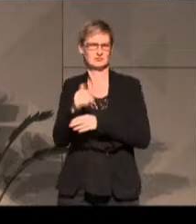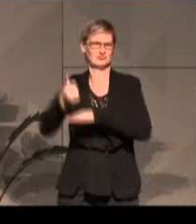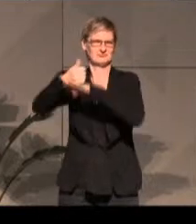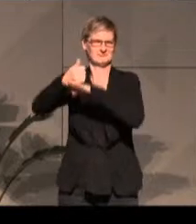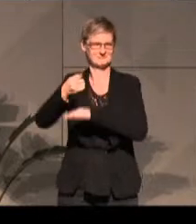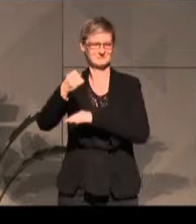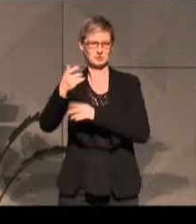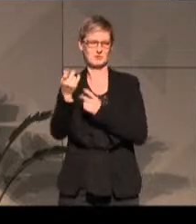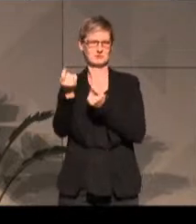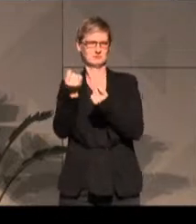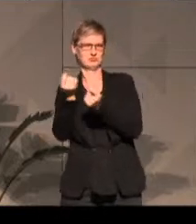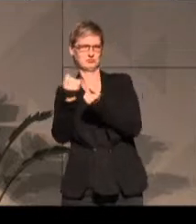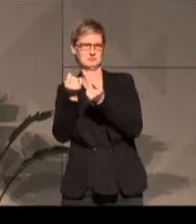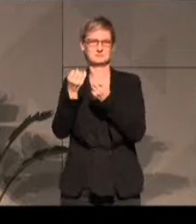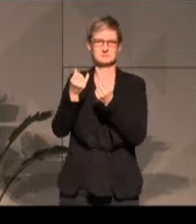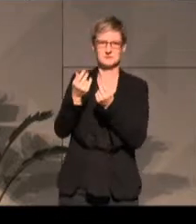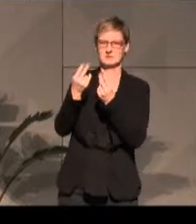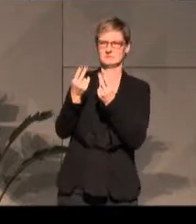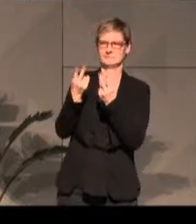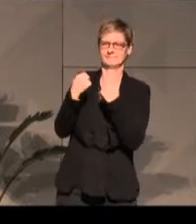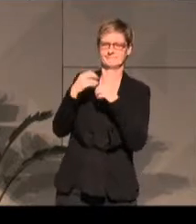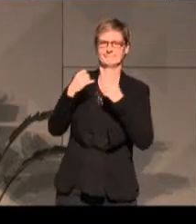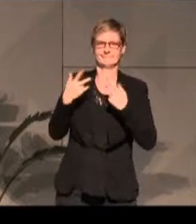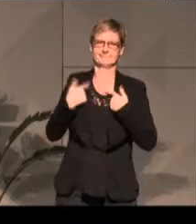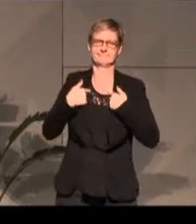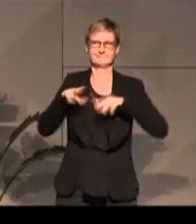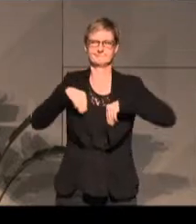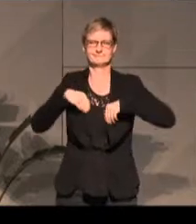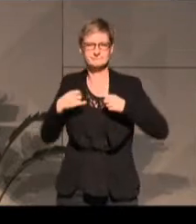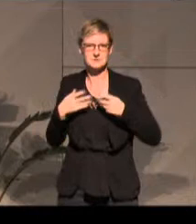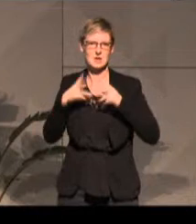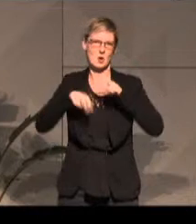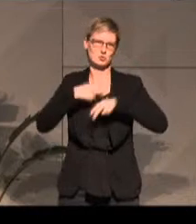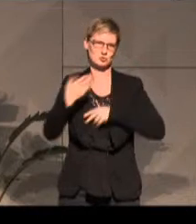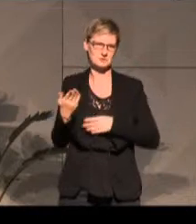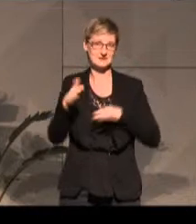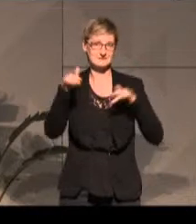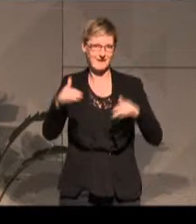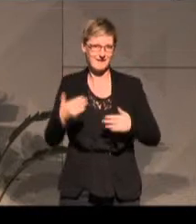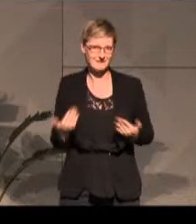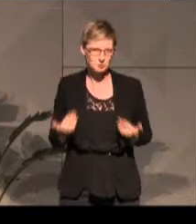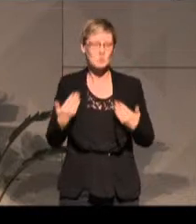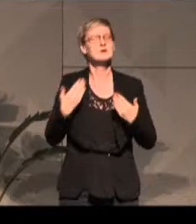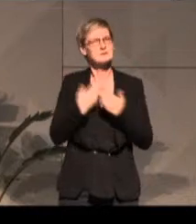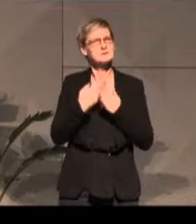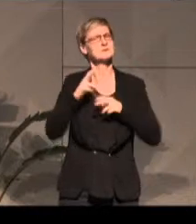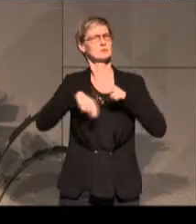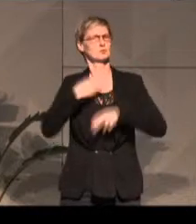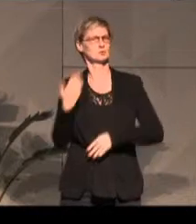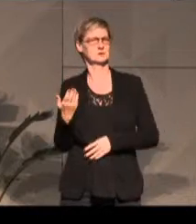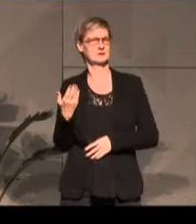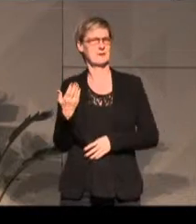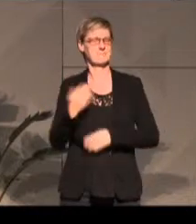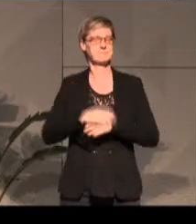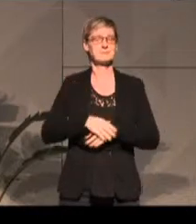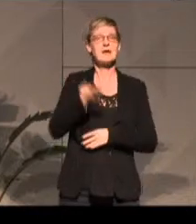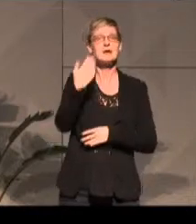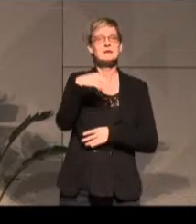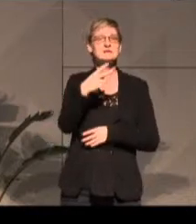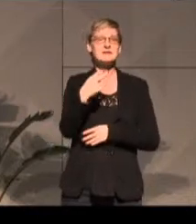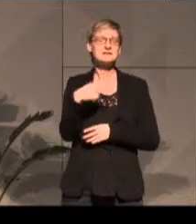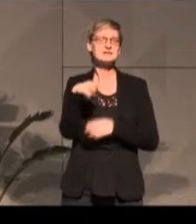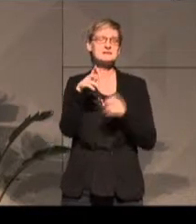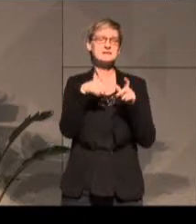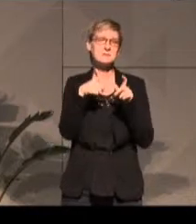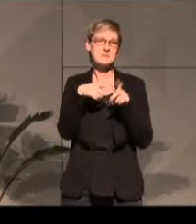No, nature is reigning over there. Nature is the master there, and so you have to use it and work